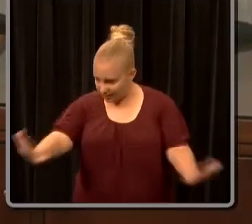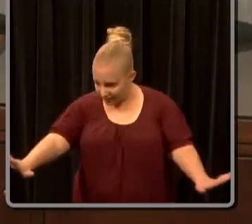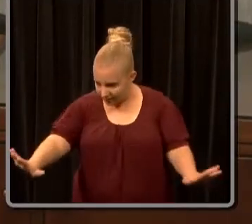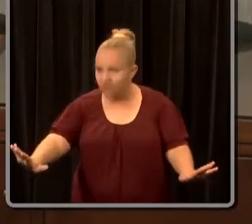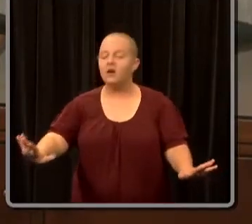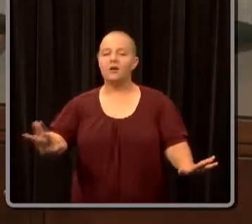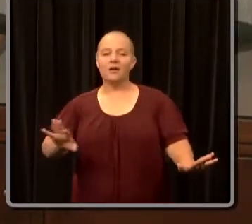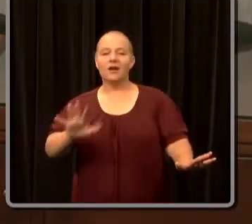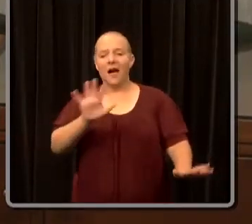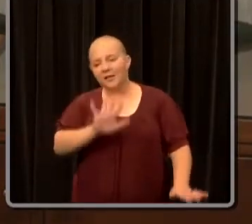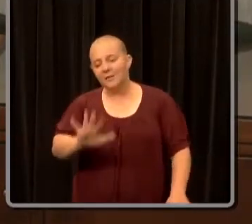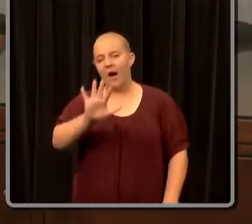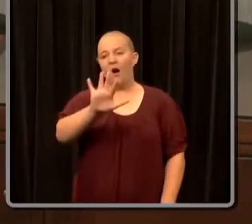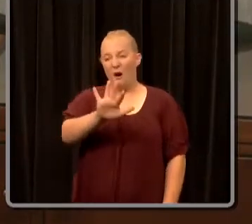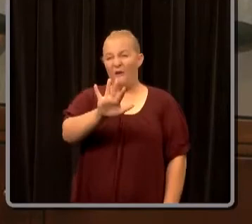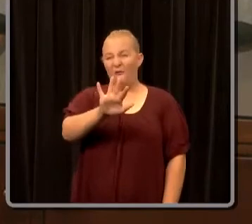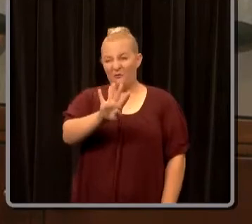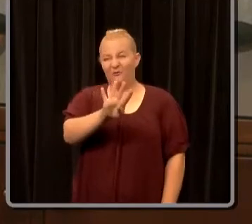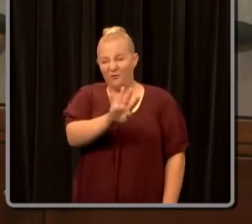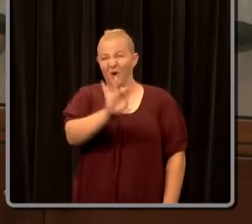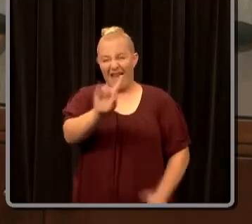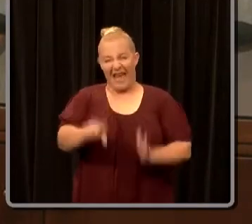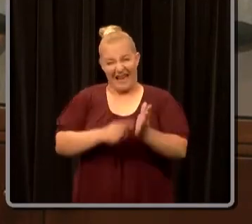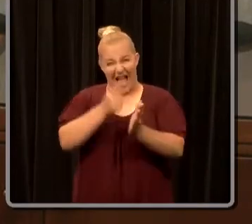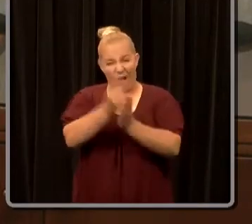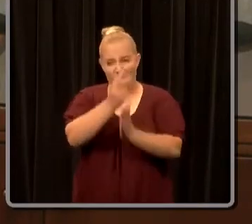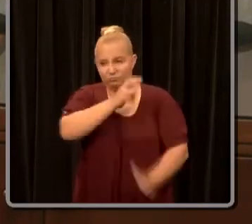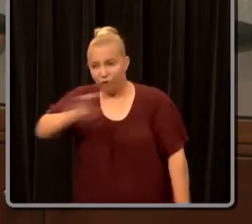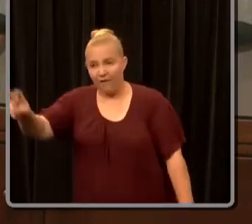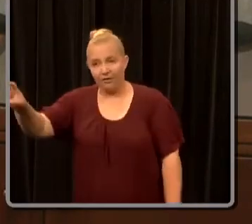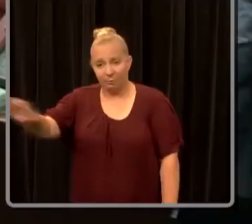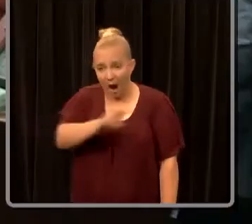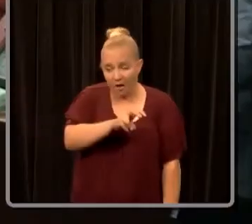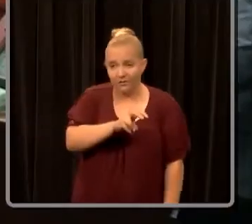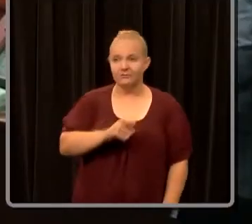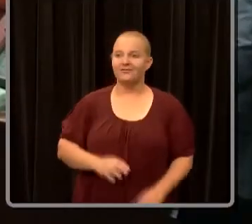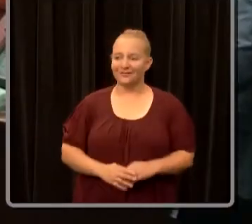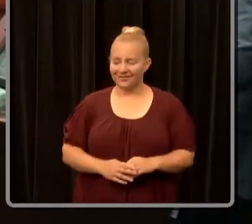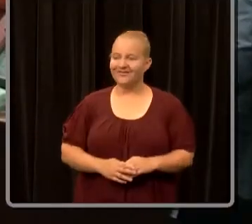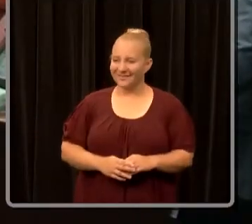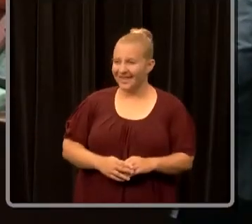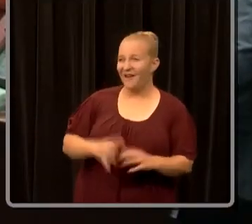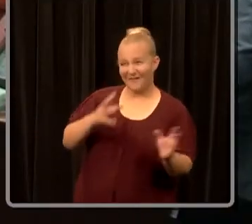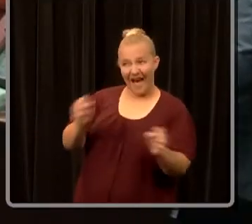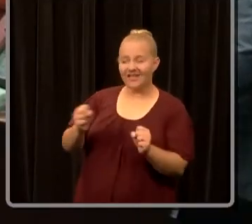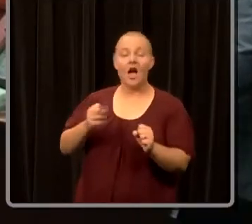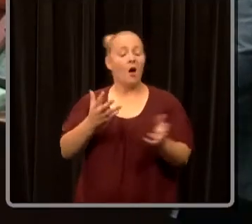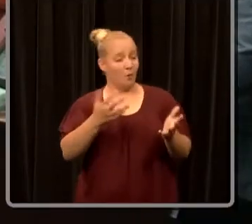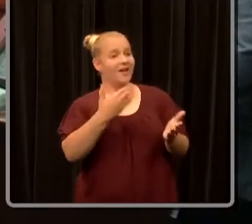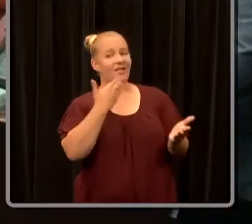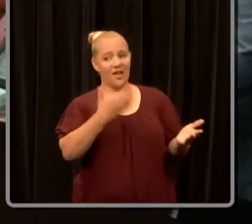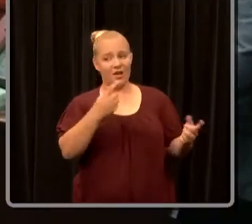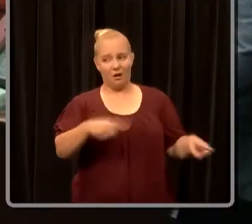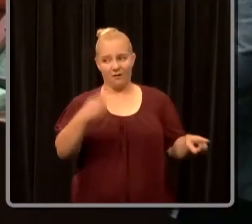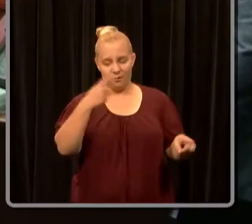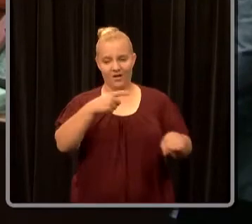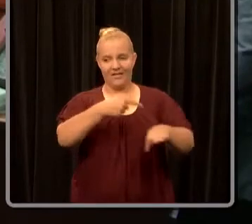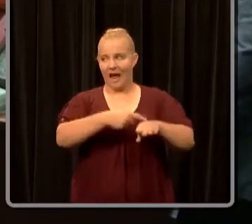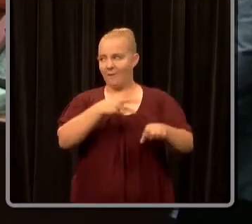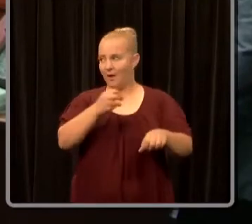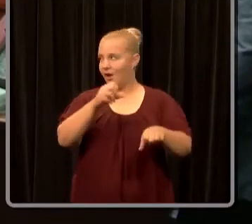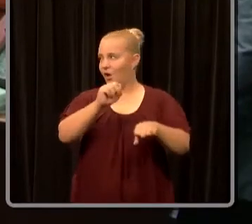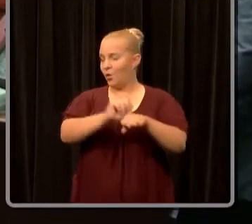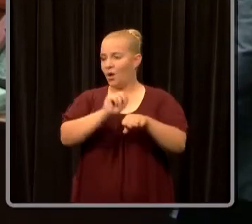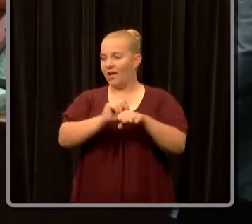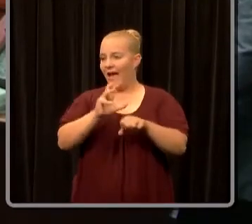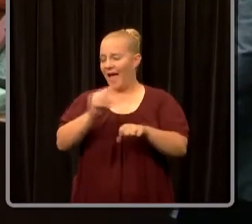Well, it was about 48 hours, right? It was quick. Yeah. Well, I want to thank you guys for the time and work that you've put in